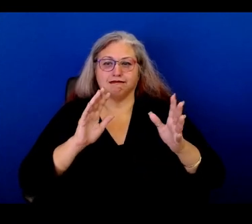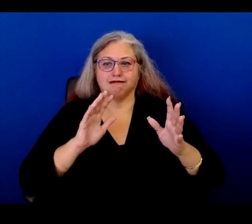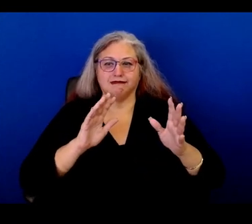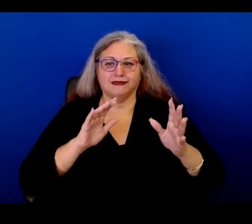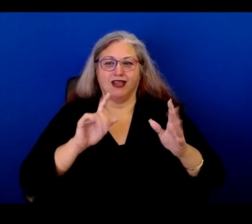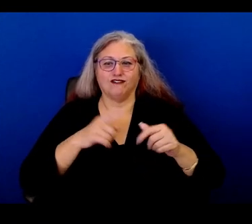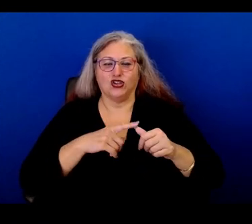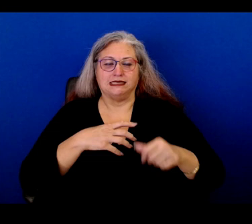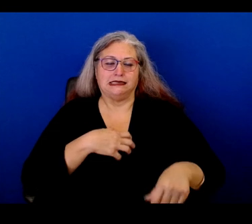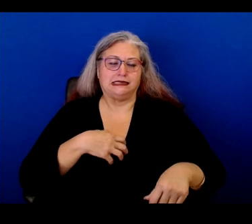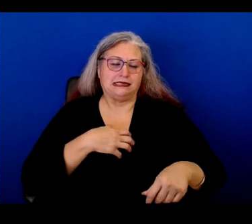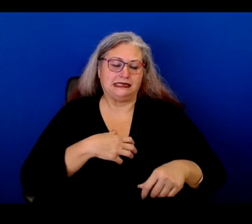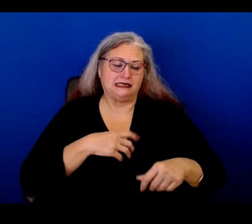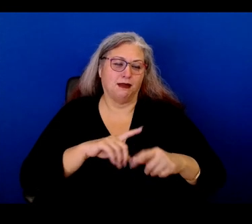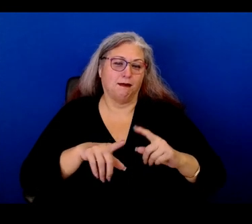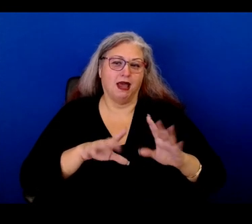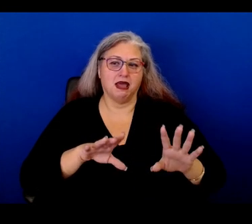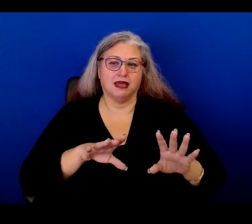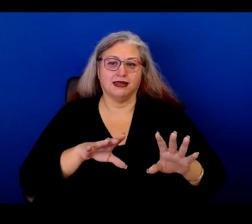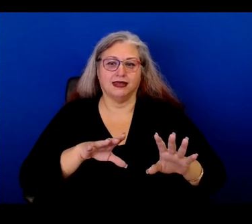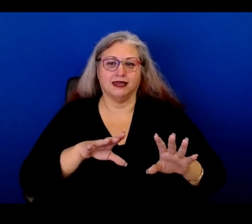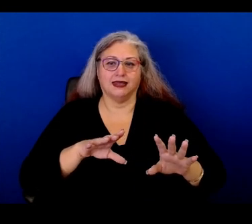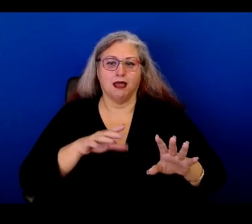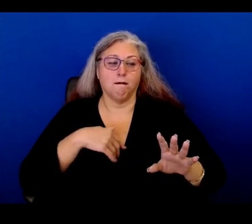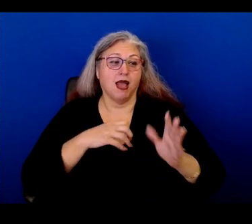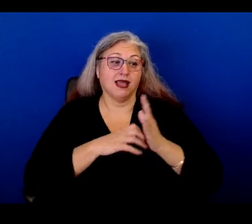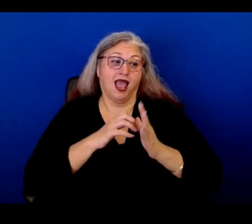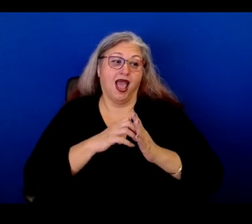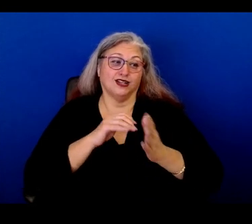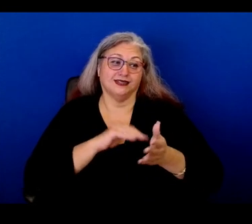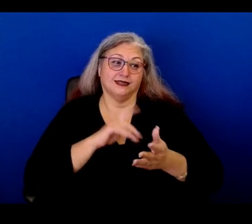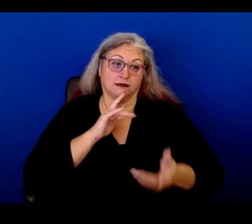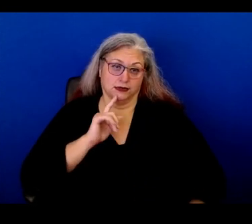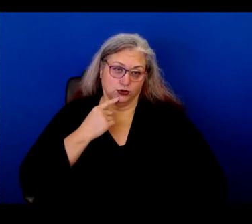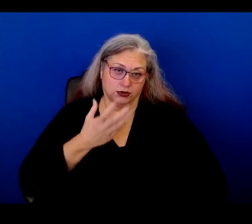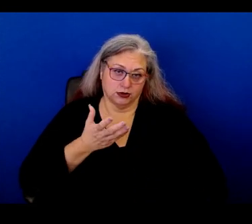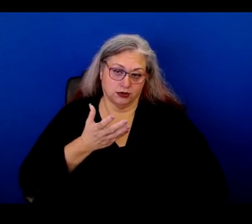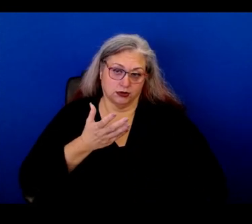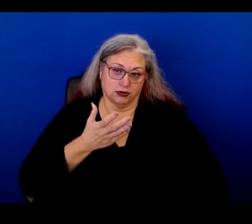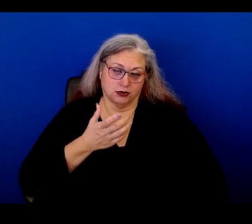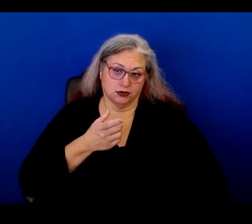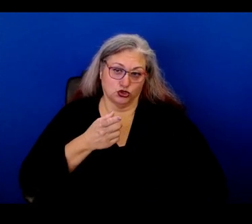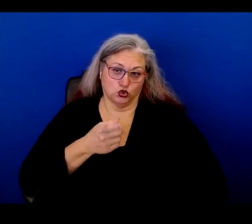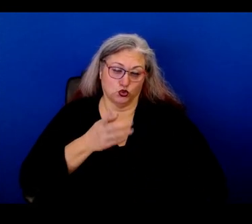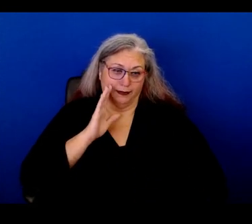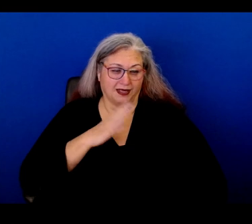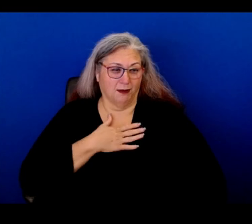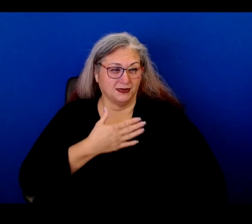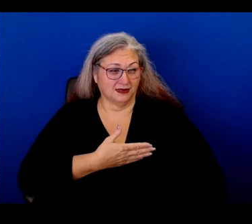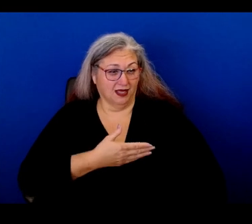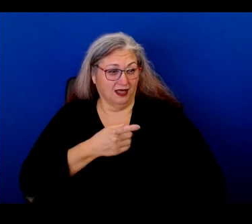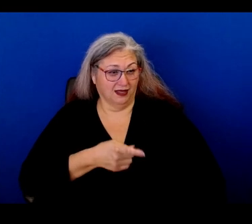about it at first, but my oncologist was like, seriously, you're going to be, you know, upset about